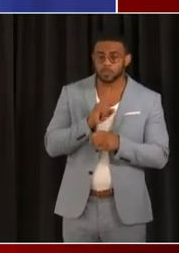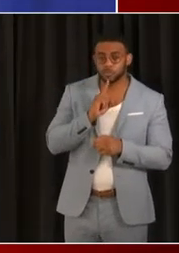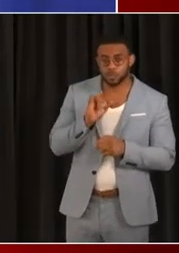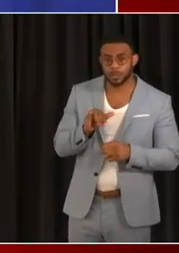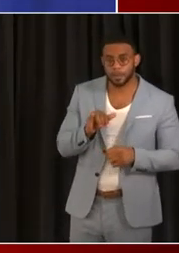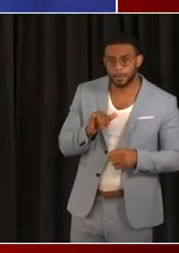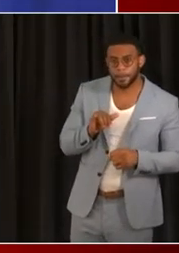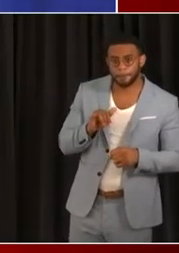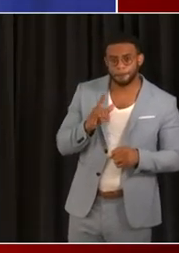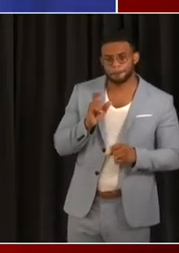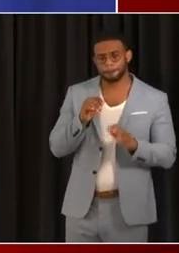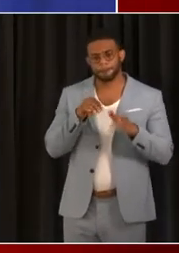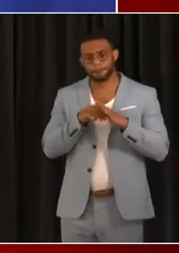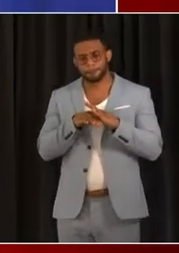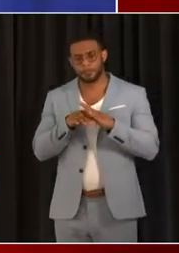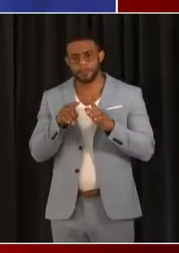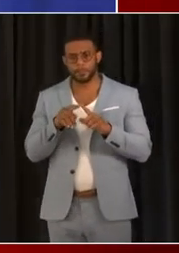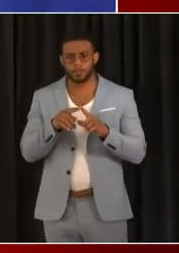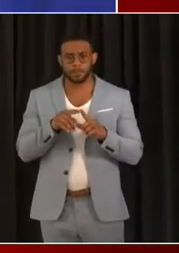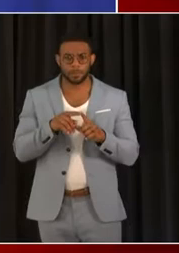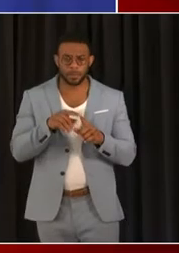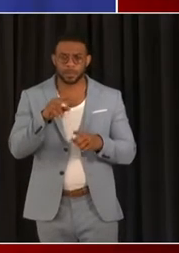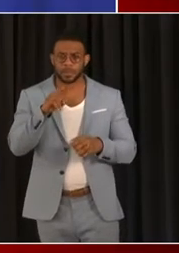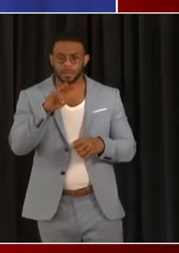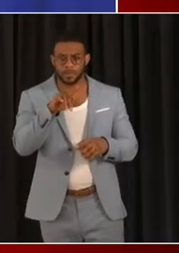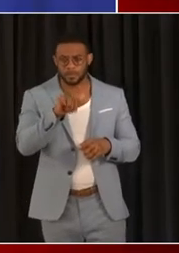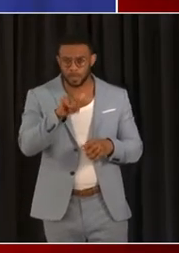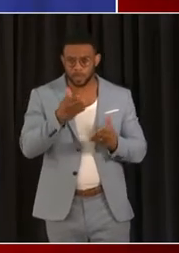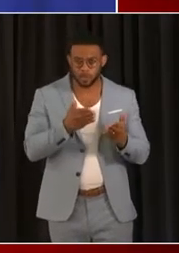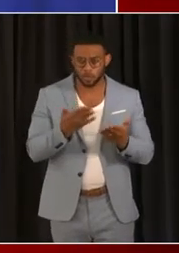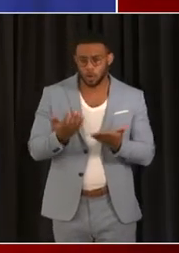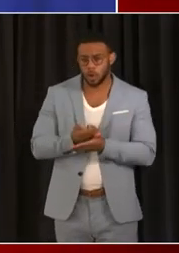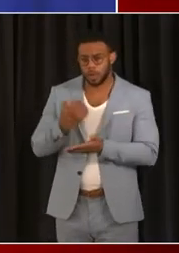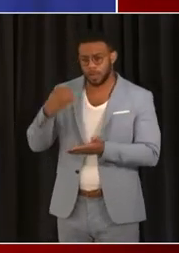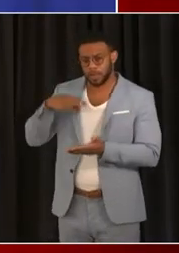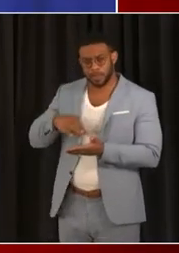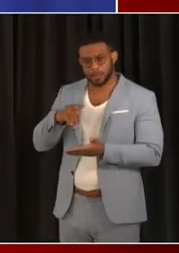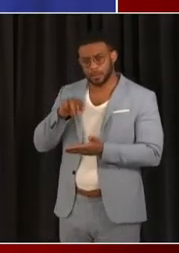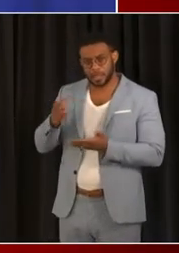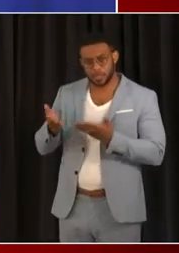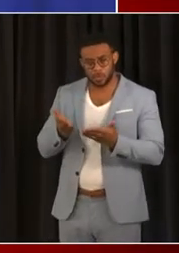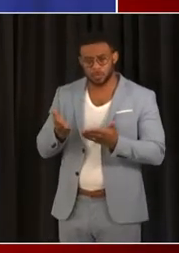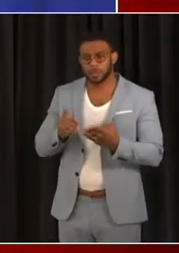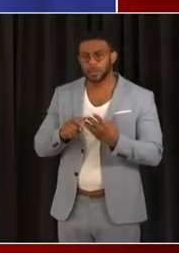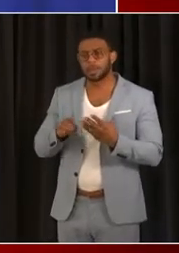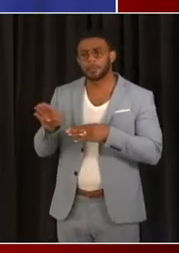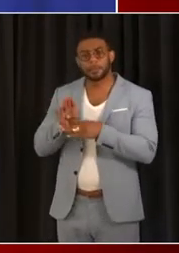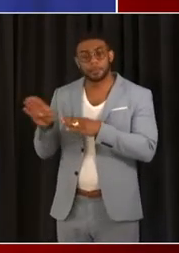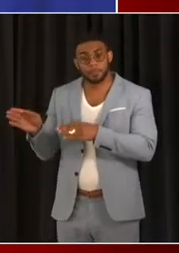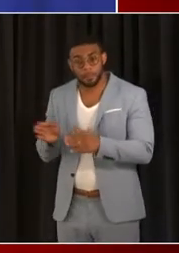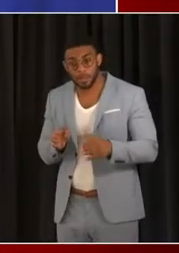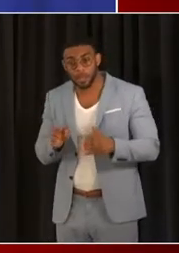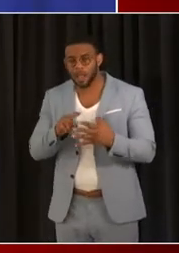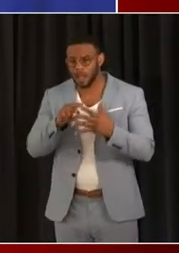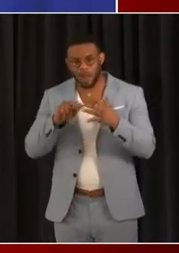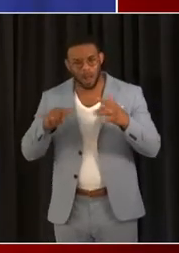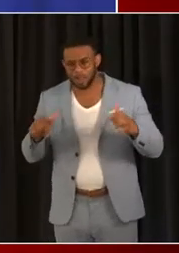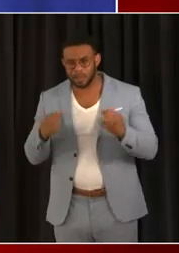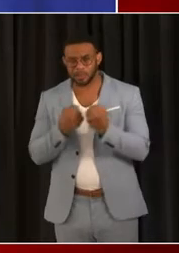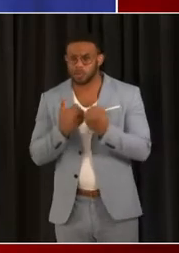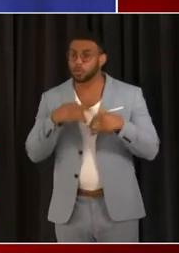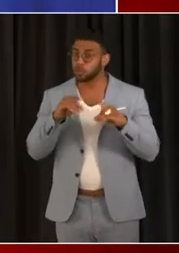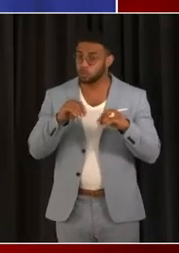to ensure that we give access to VITA services, earned income tax credit services, business plan, and all of